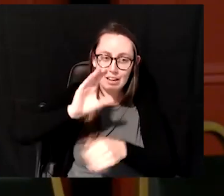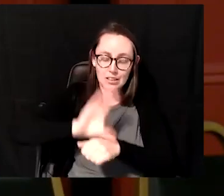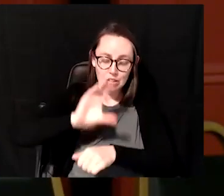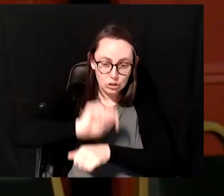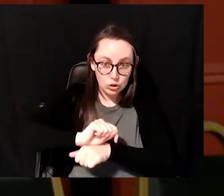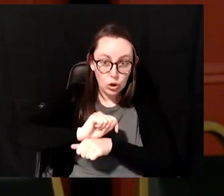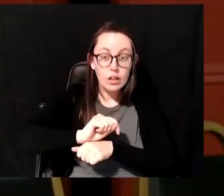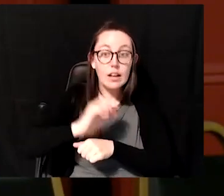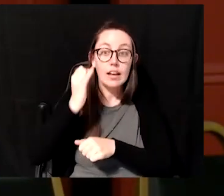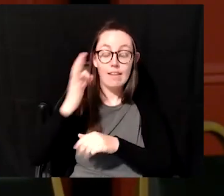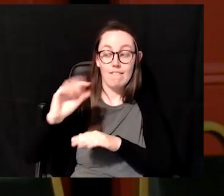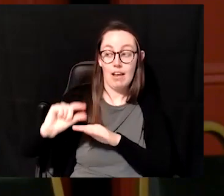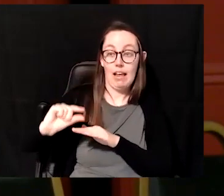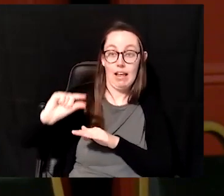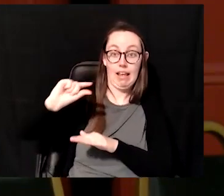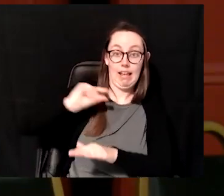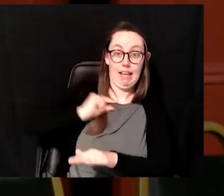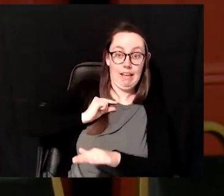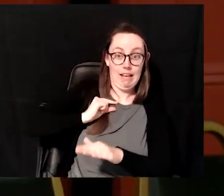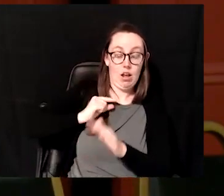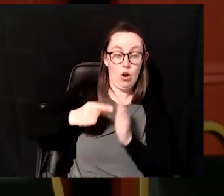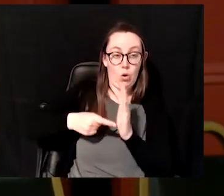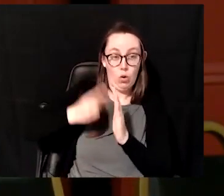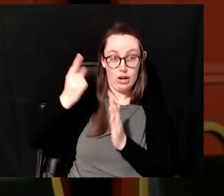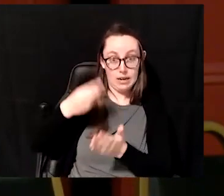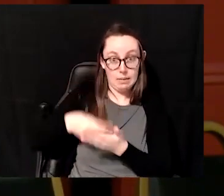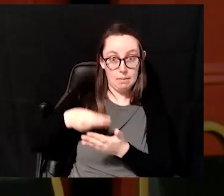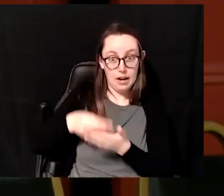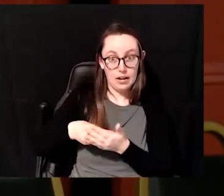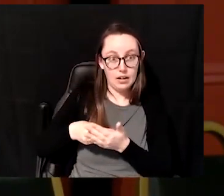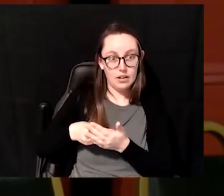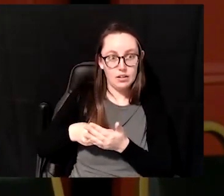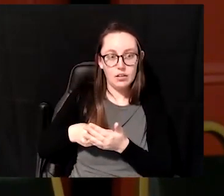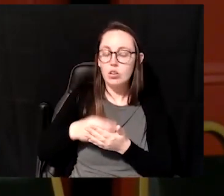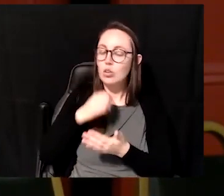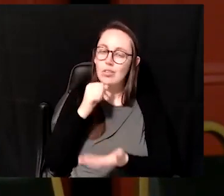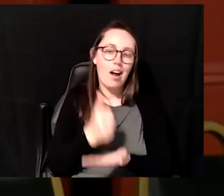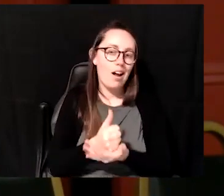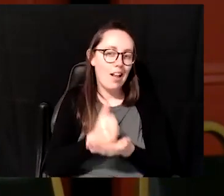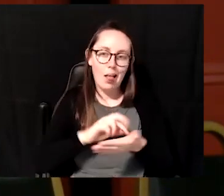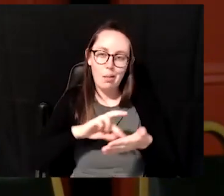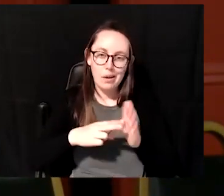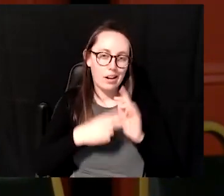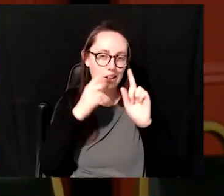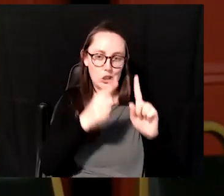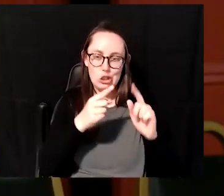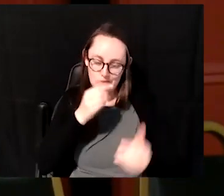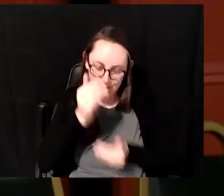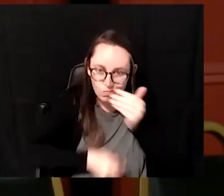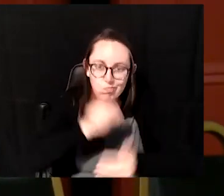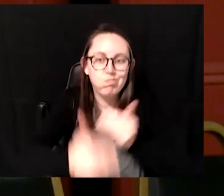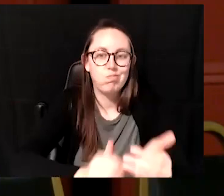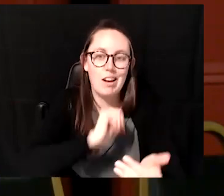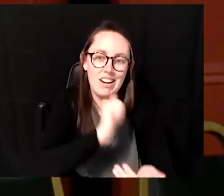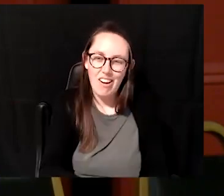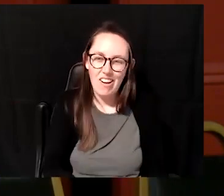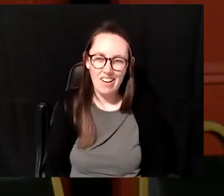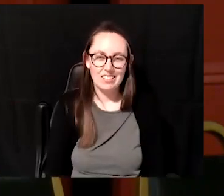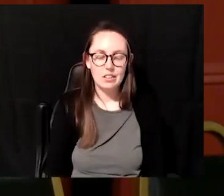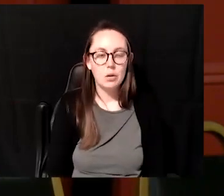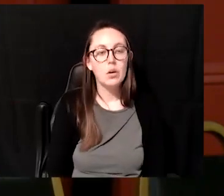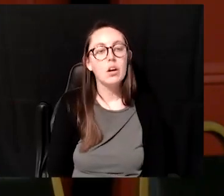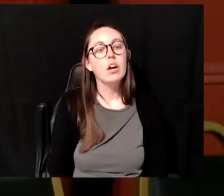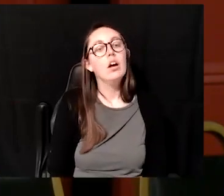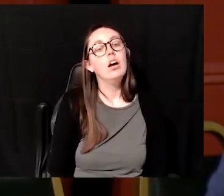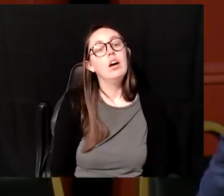small amounts of money are not going to move initiatives forward so that to me is like if we're really talking